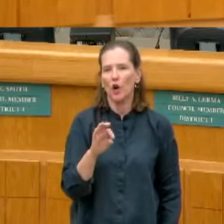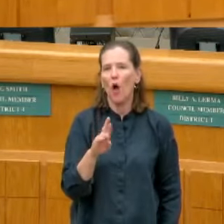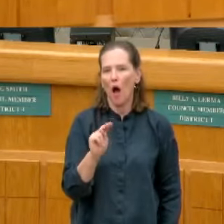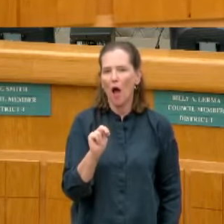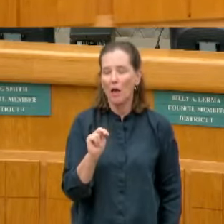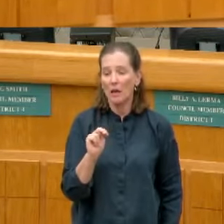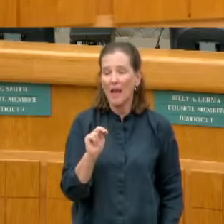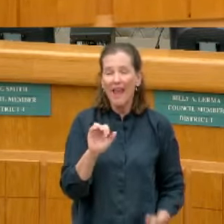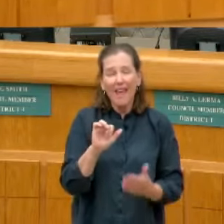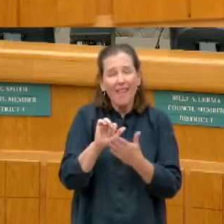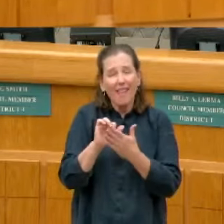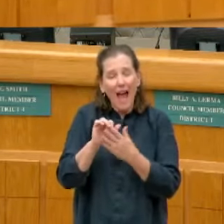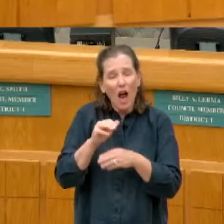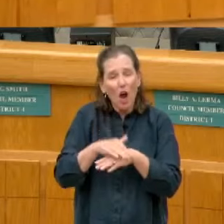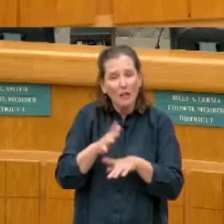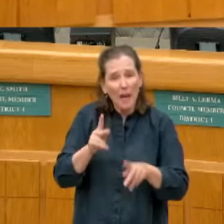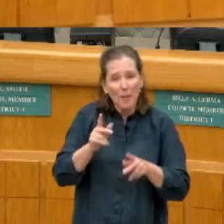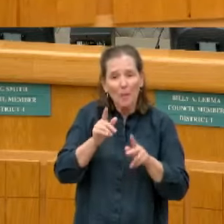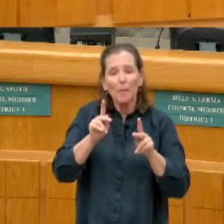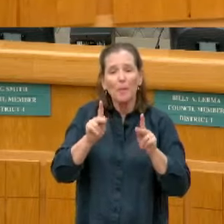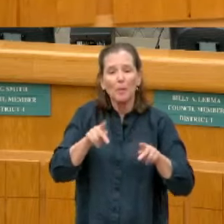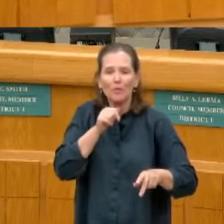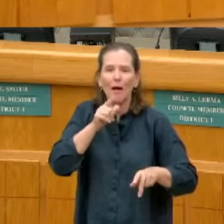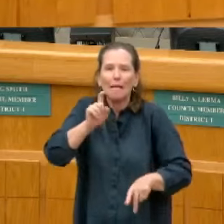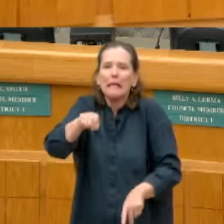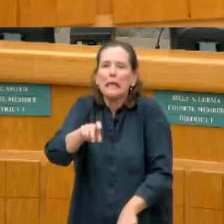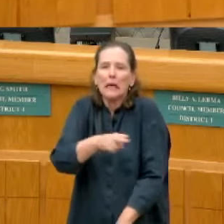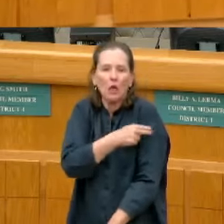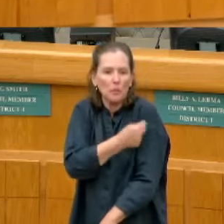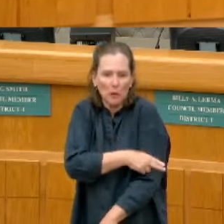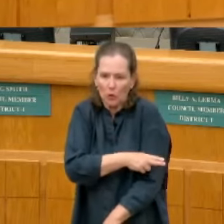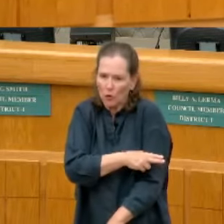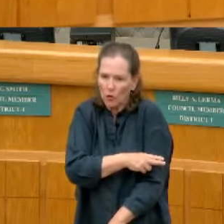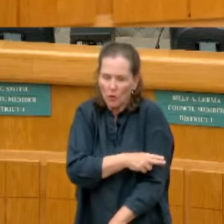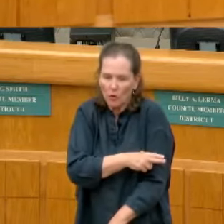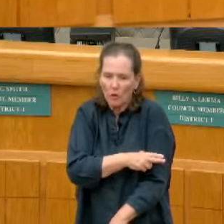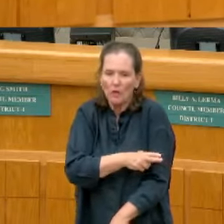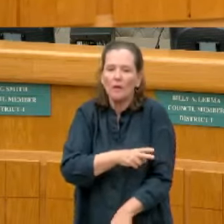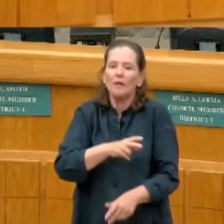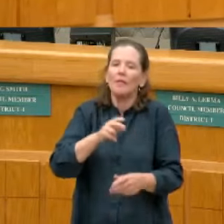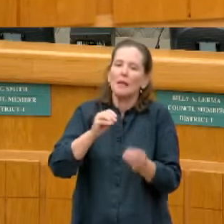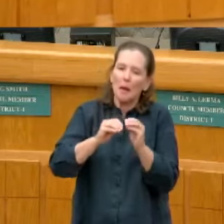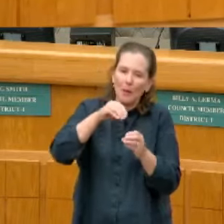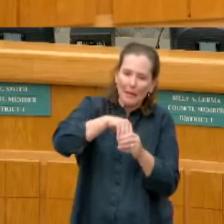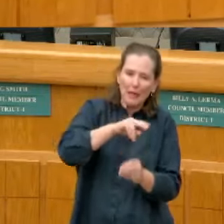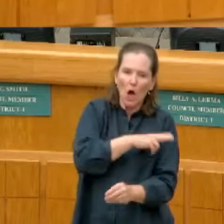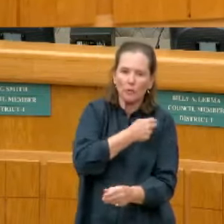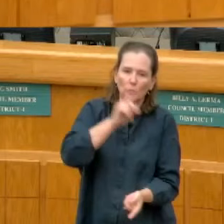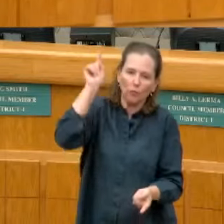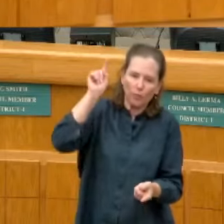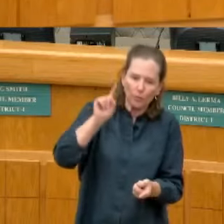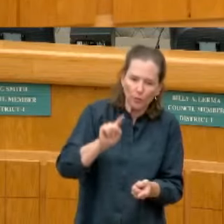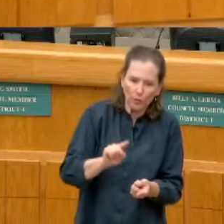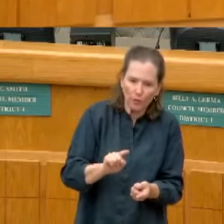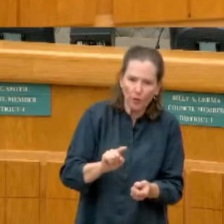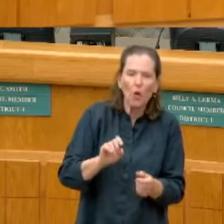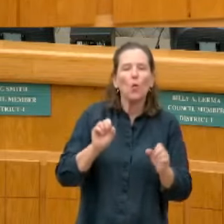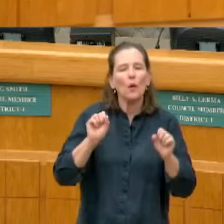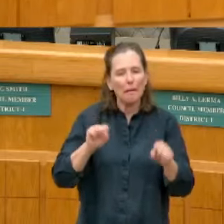And it means that we are in control. It means we can make a difference in our own destiny.